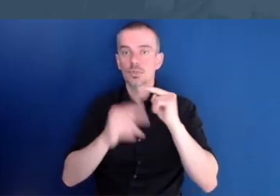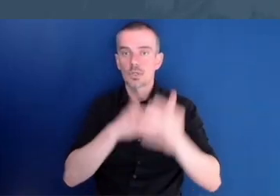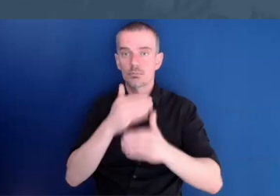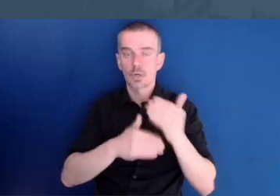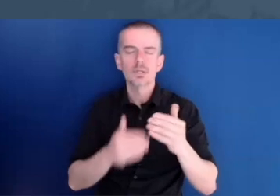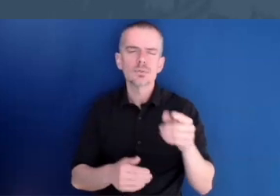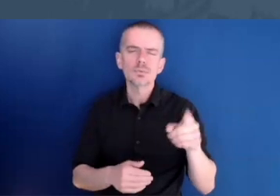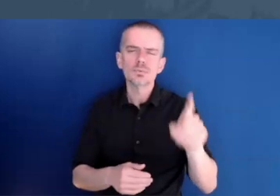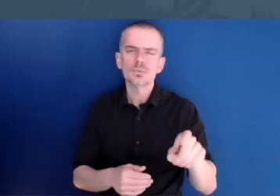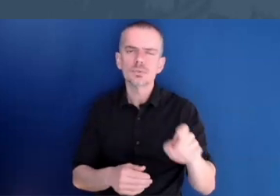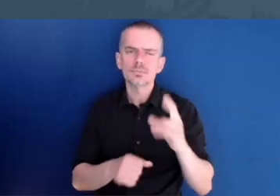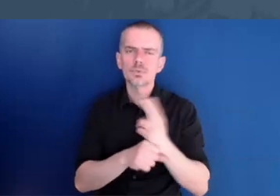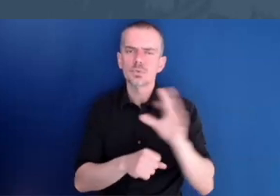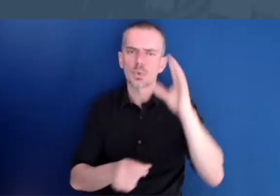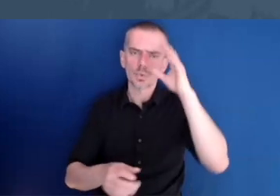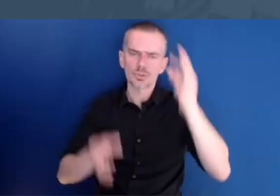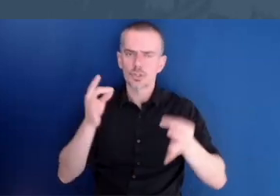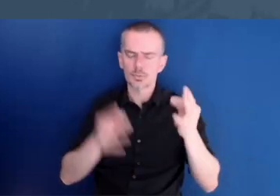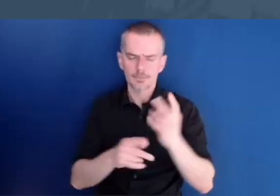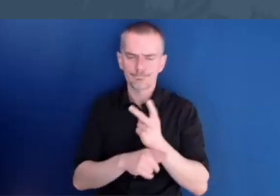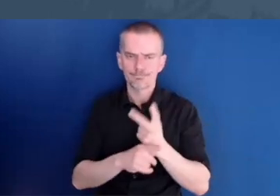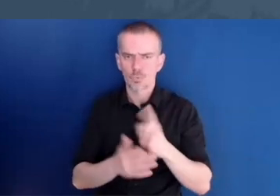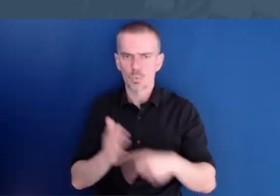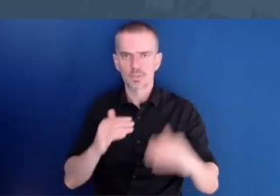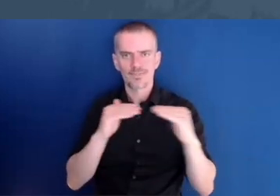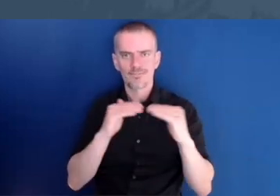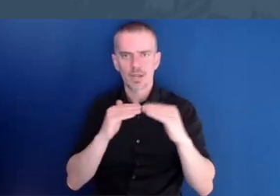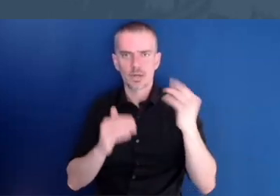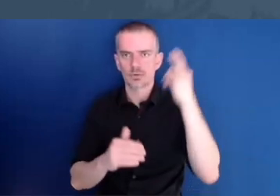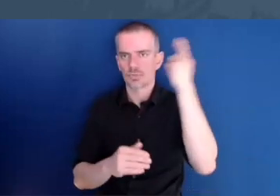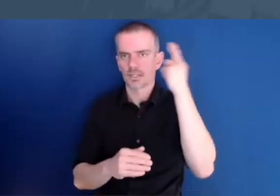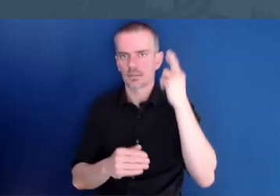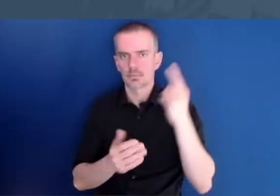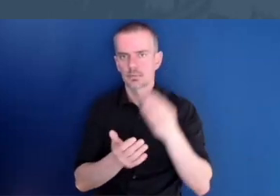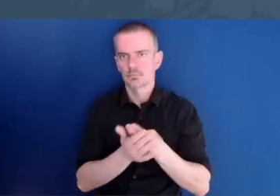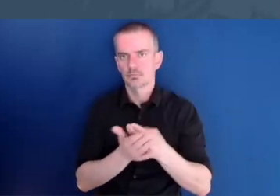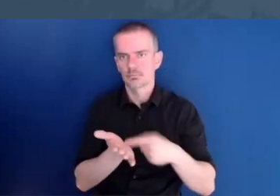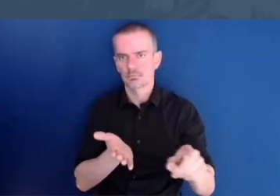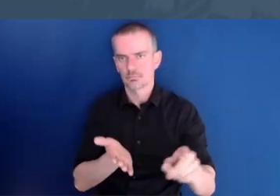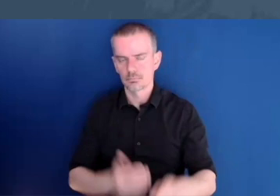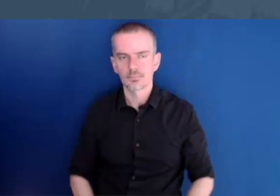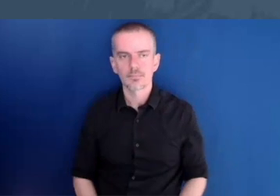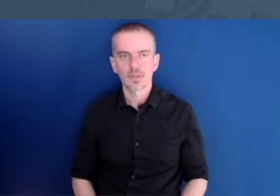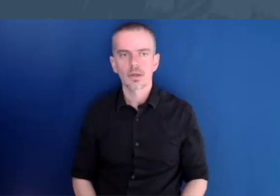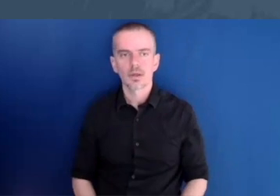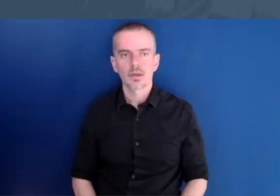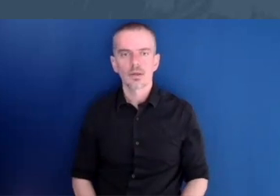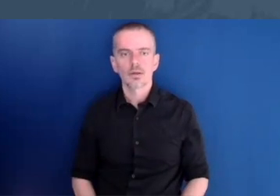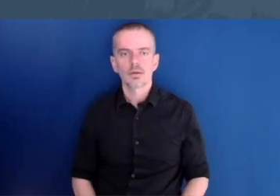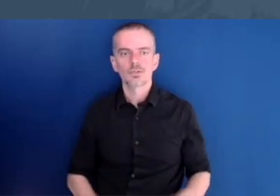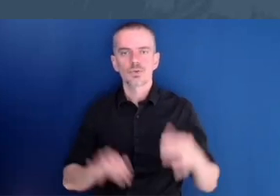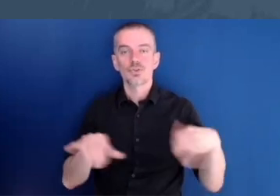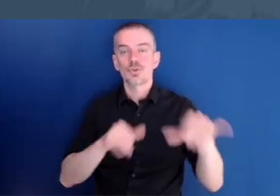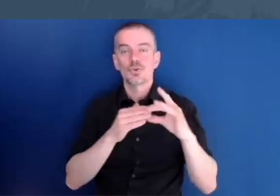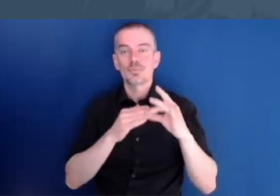should be using your judgment to determine what is fair and reasonable compensation. So there's a lot in the uniform guidance that kind